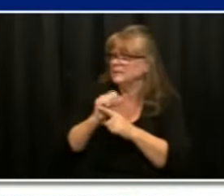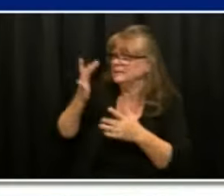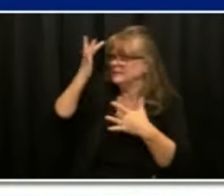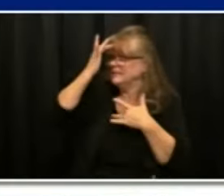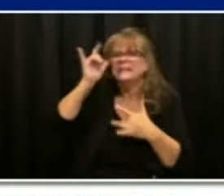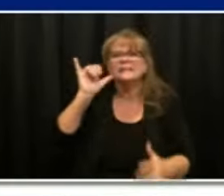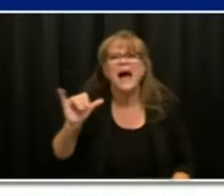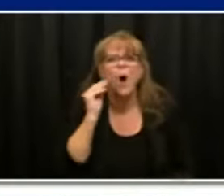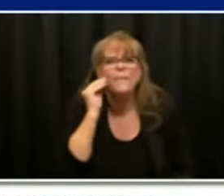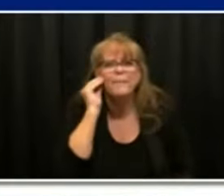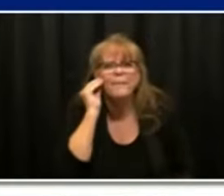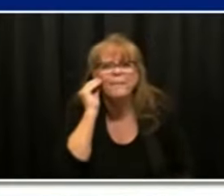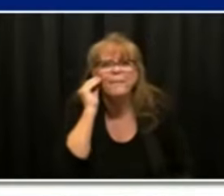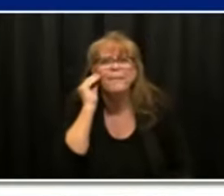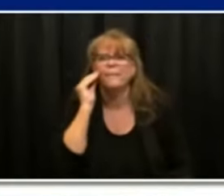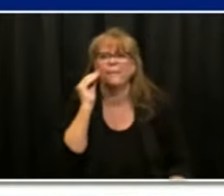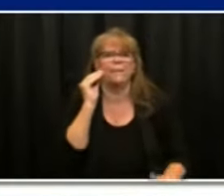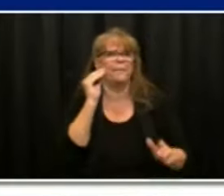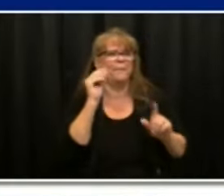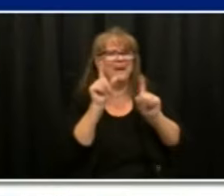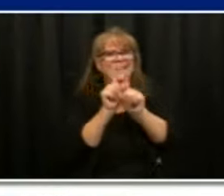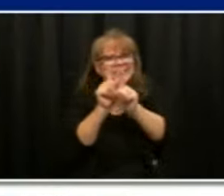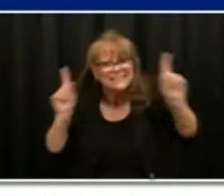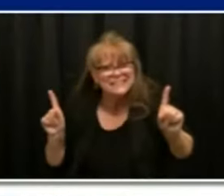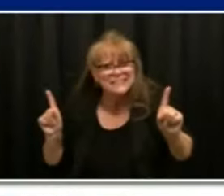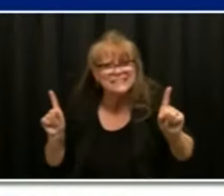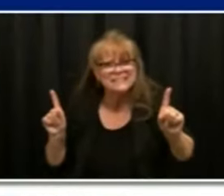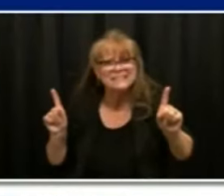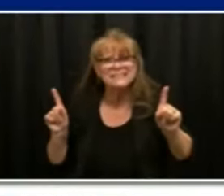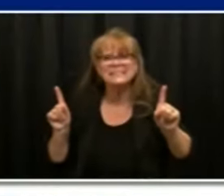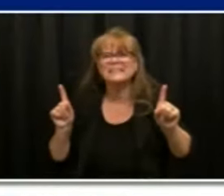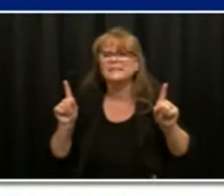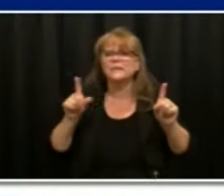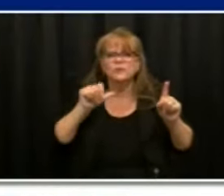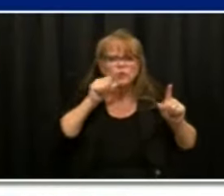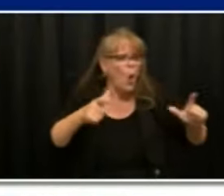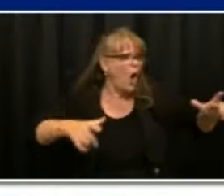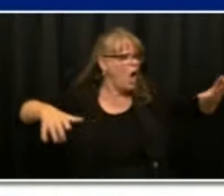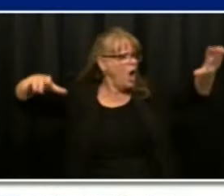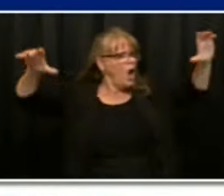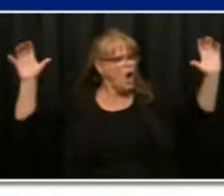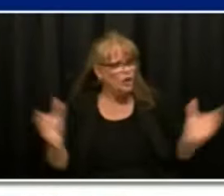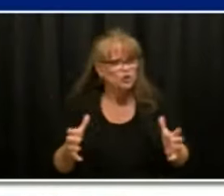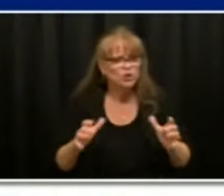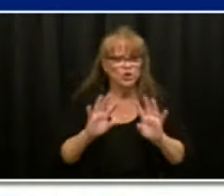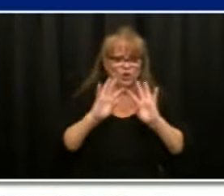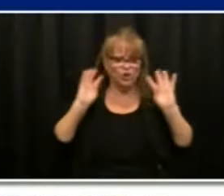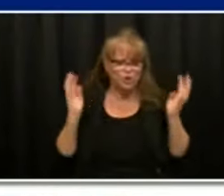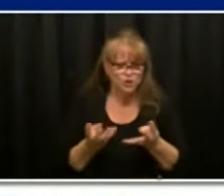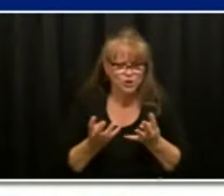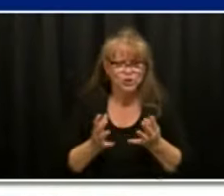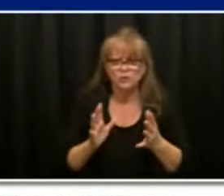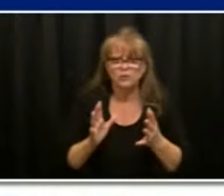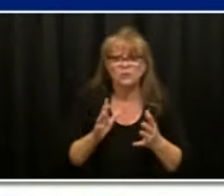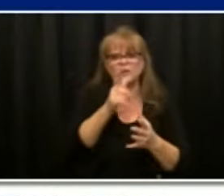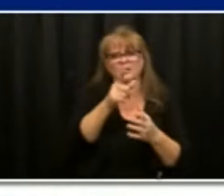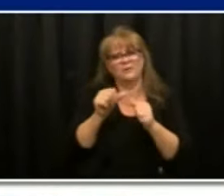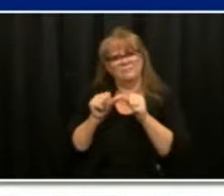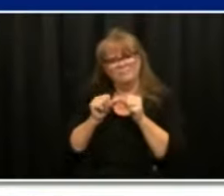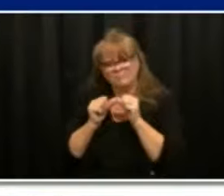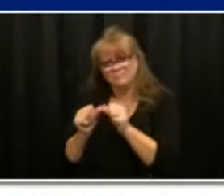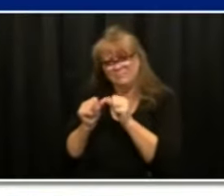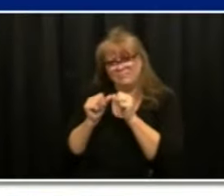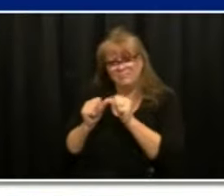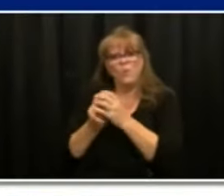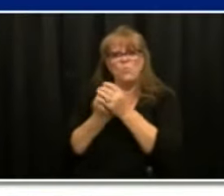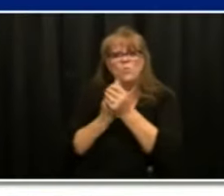distance, avoid gatherings, and wash your hands. The more we do, the more we protect ourselves, our families, and our community.